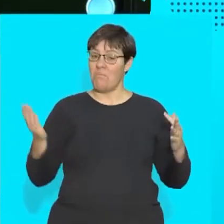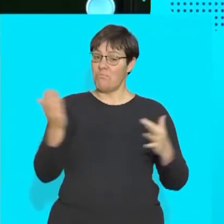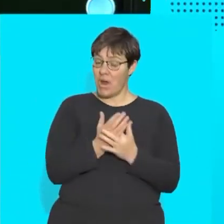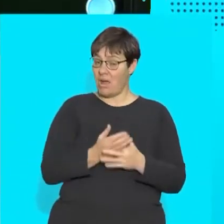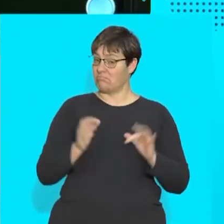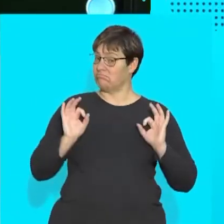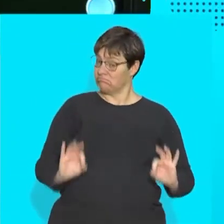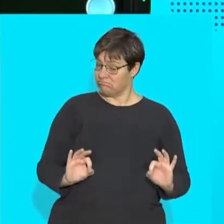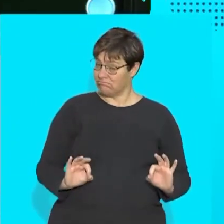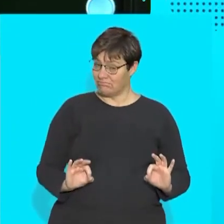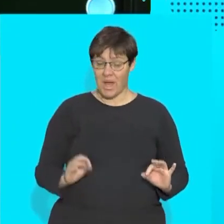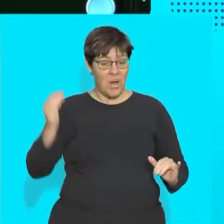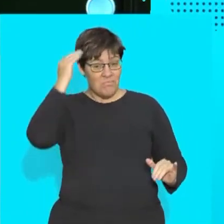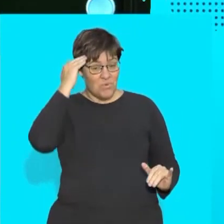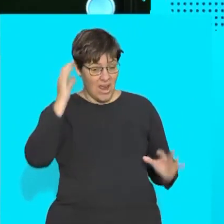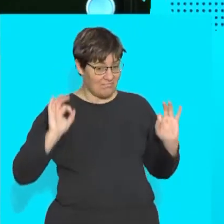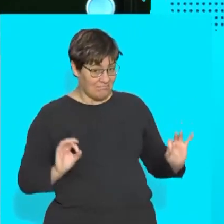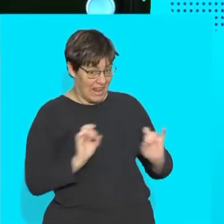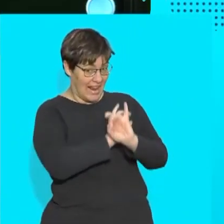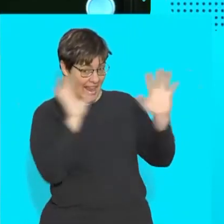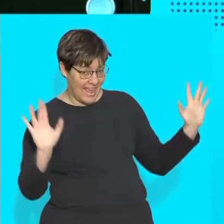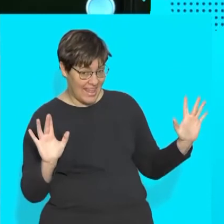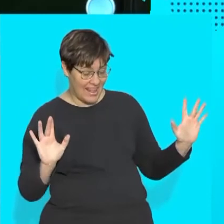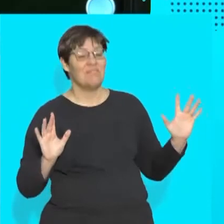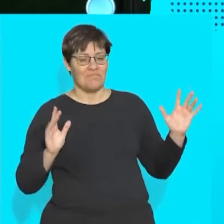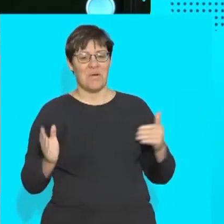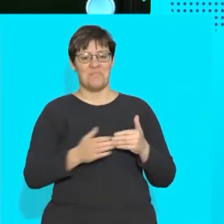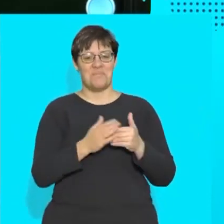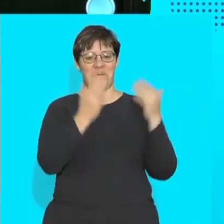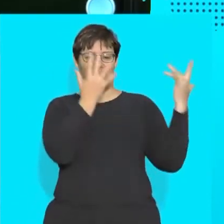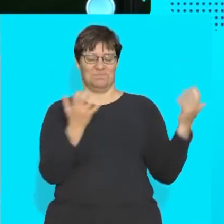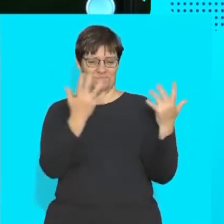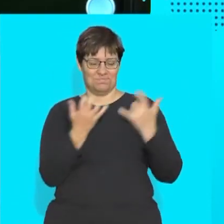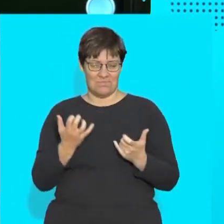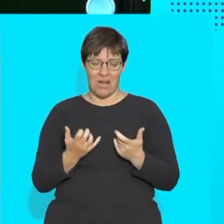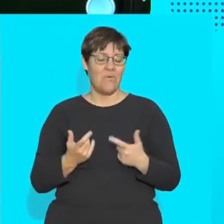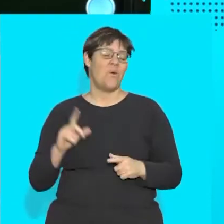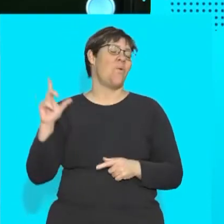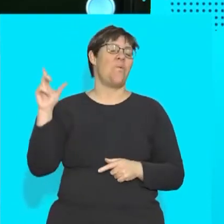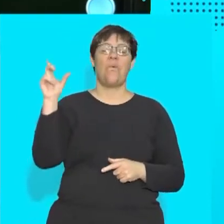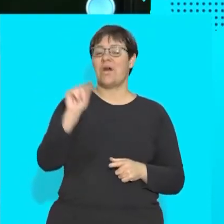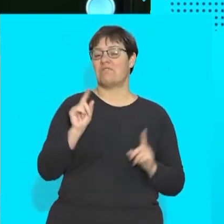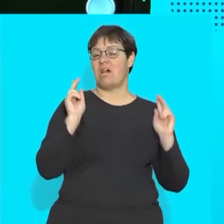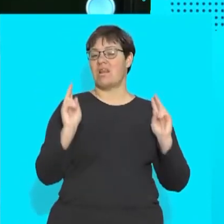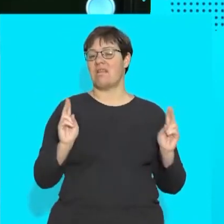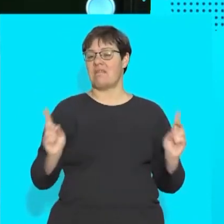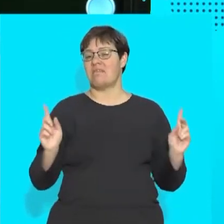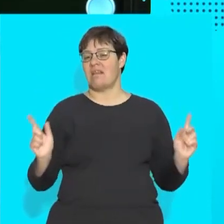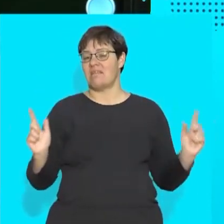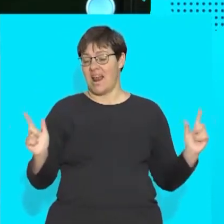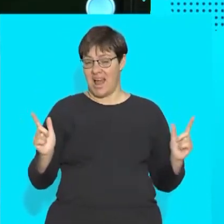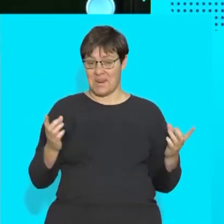back, everyone. Hope you had a good break, good rest. Your brains are with me, and we're going to do some more calculations with all those